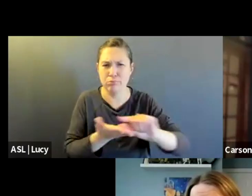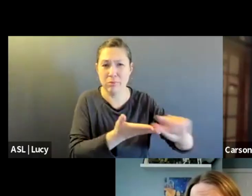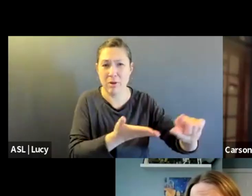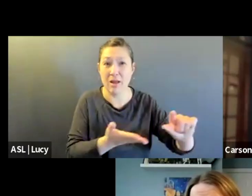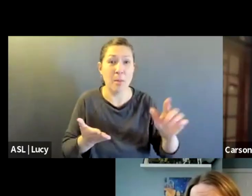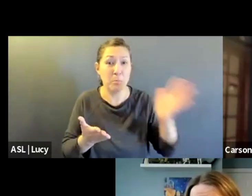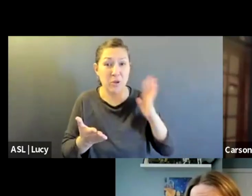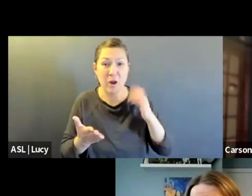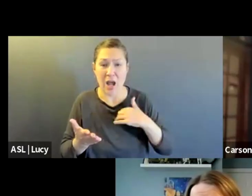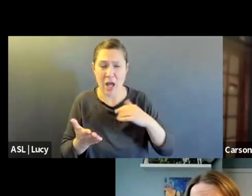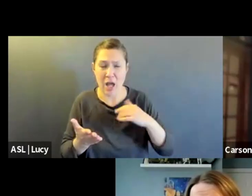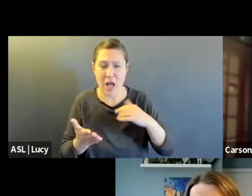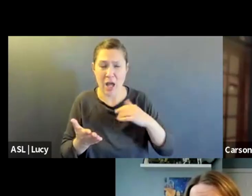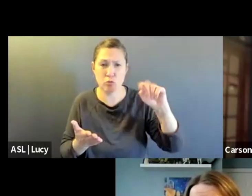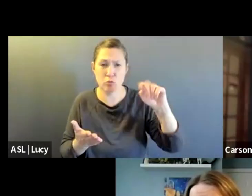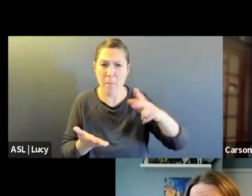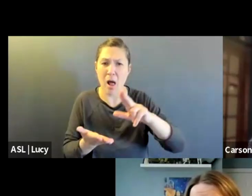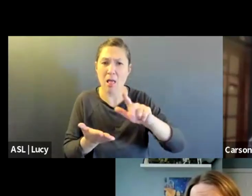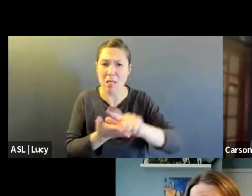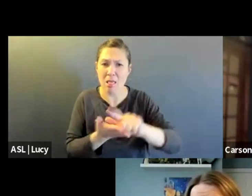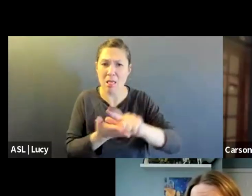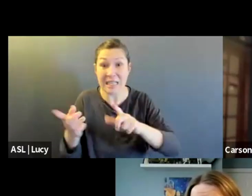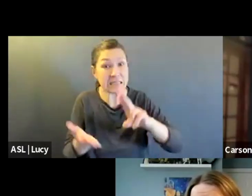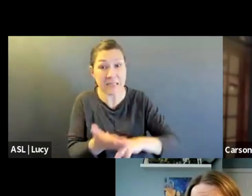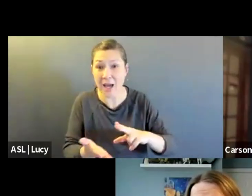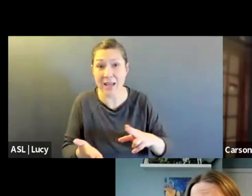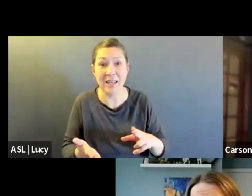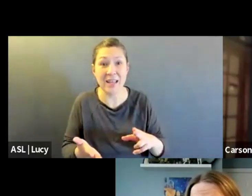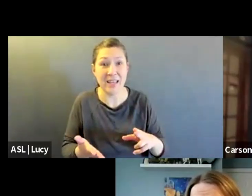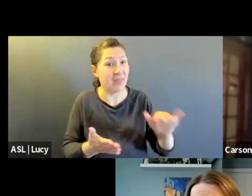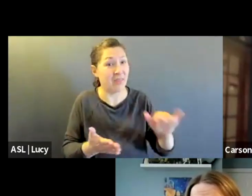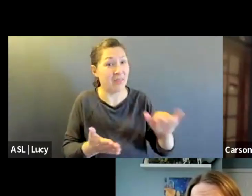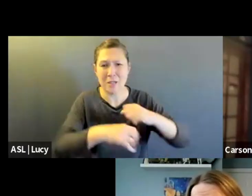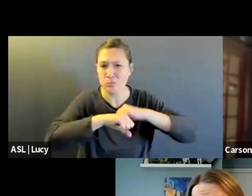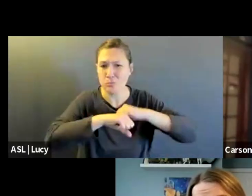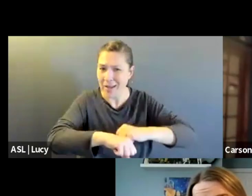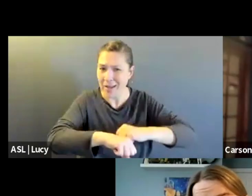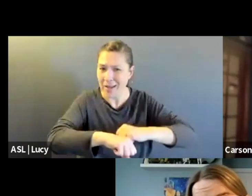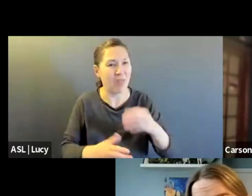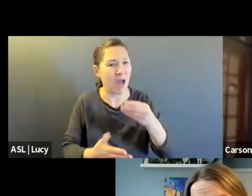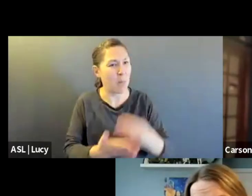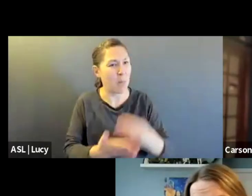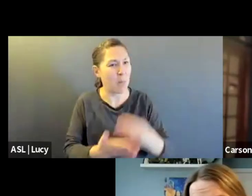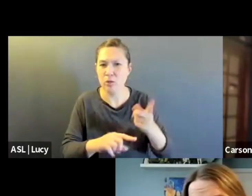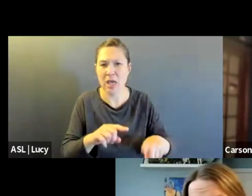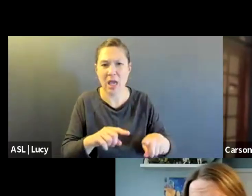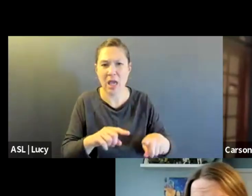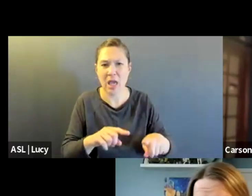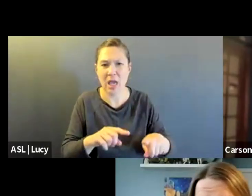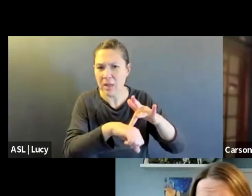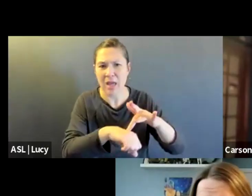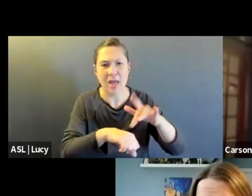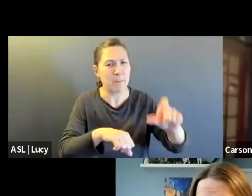that says those funds they are protected, they cannot be messed with, and they must go